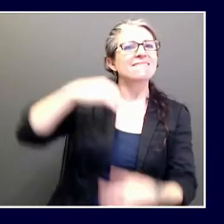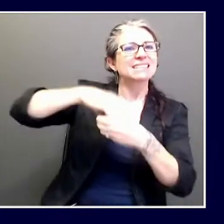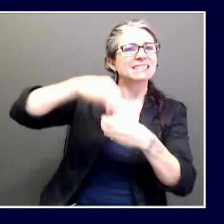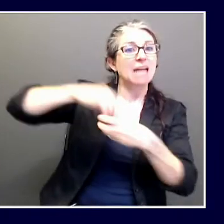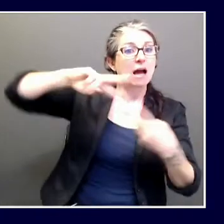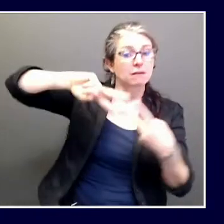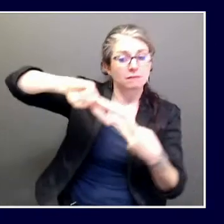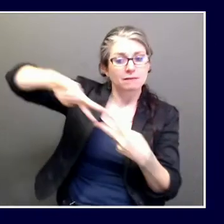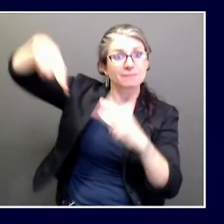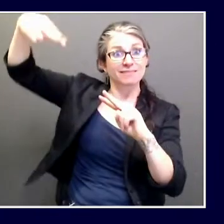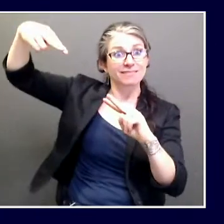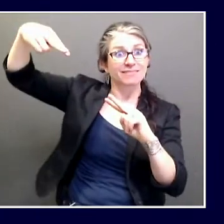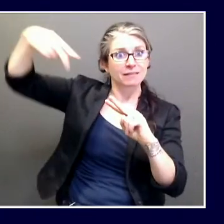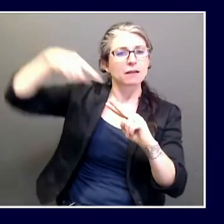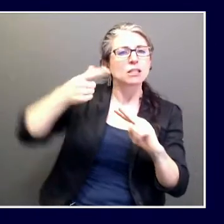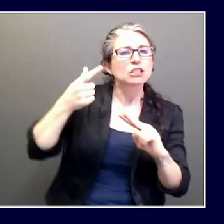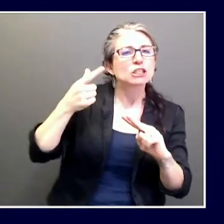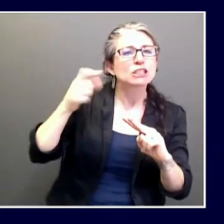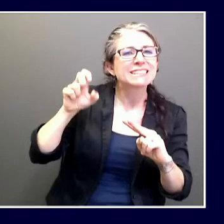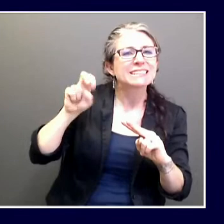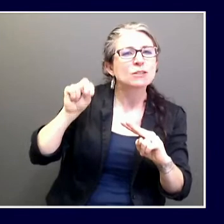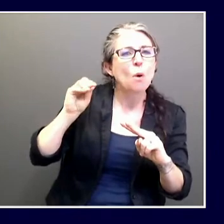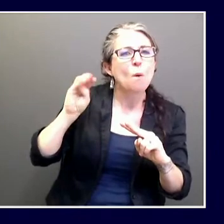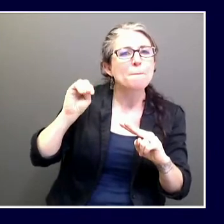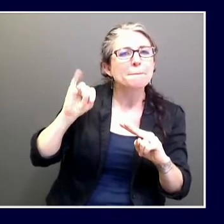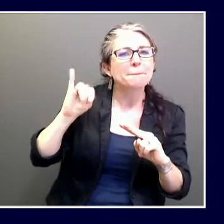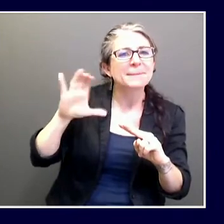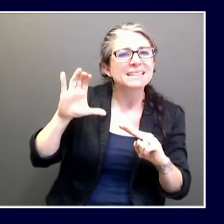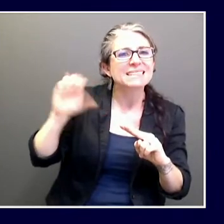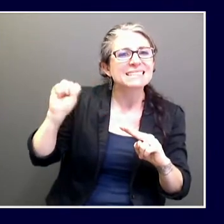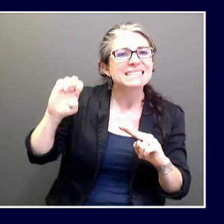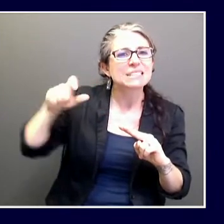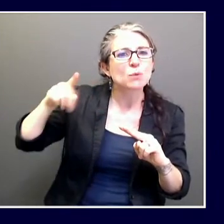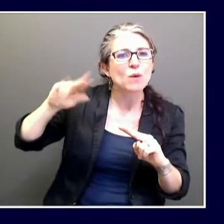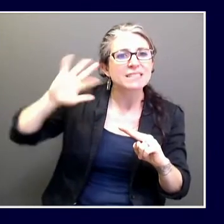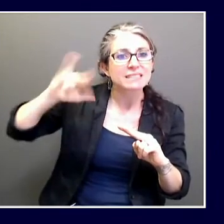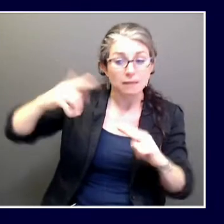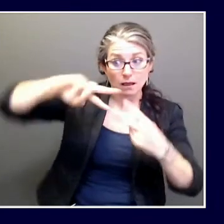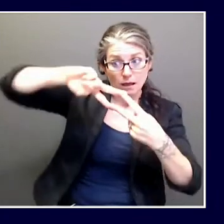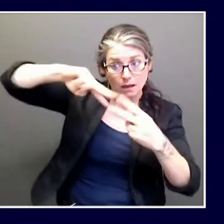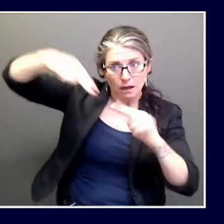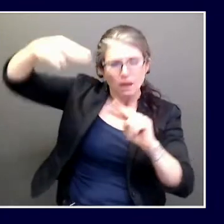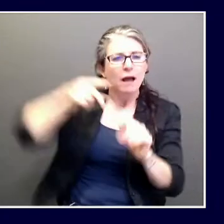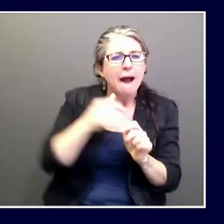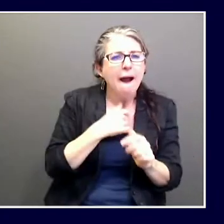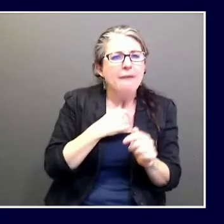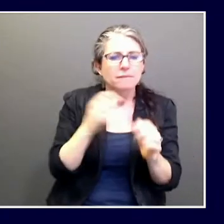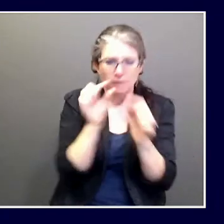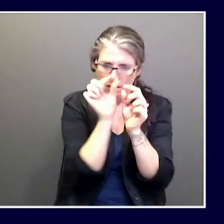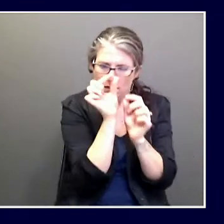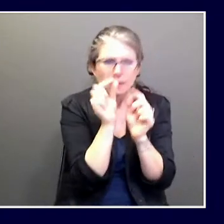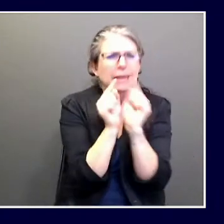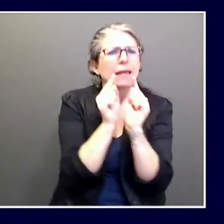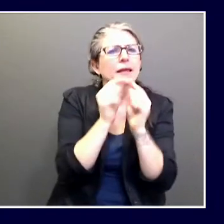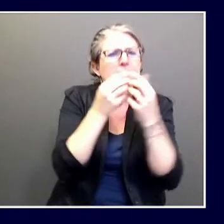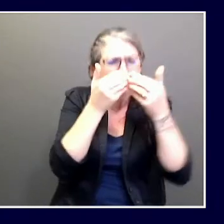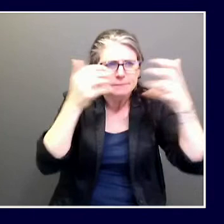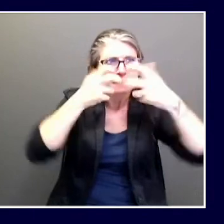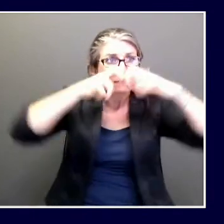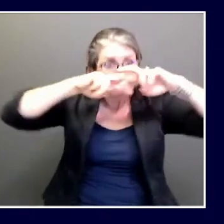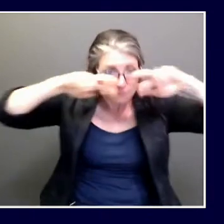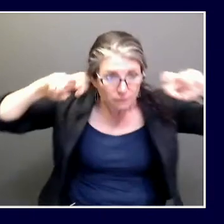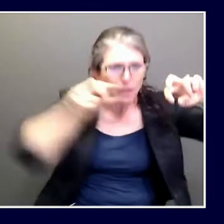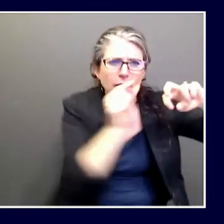samples that we receive every single week, and working with our partners at the Jackson Laboratory, look at the